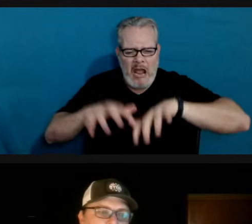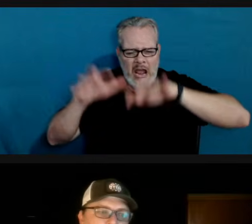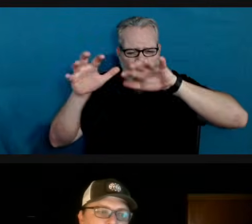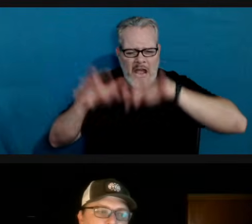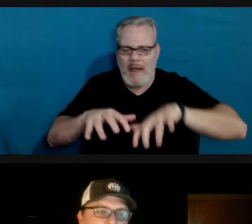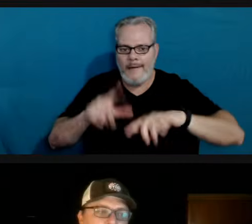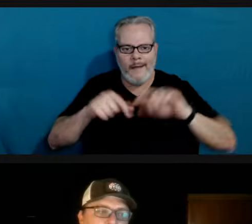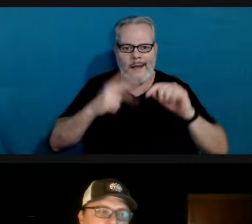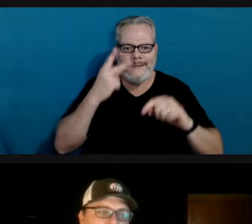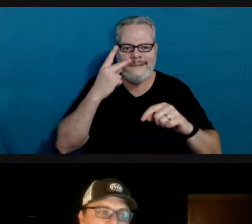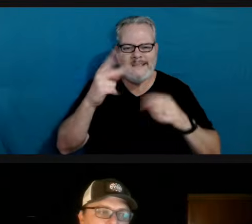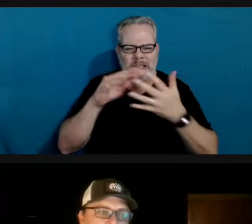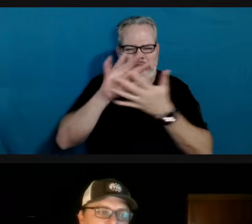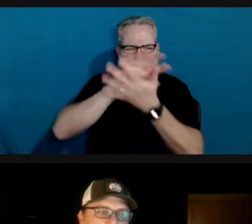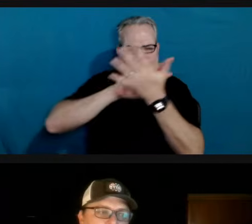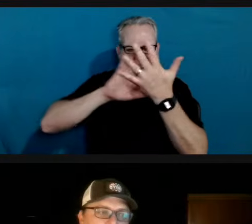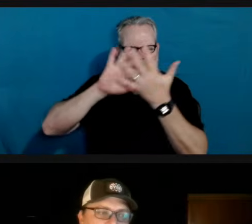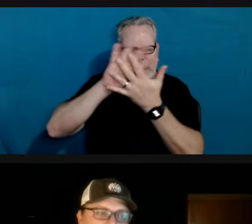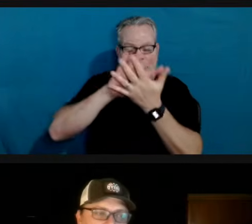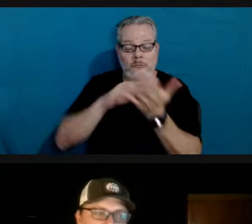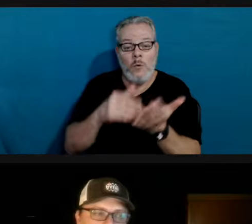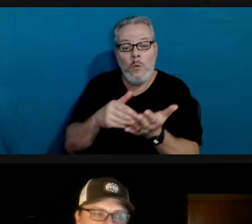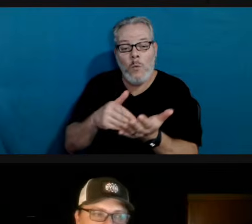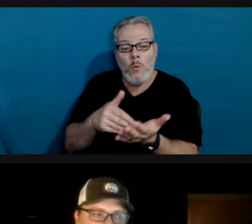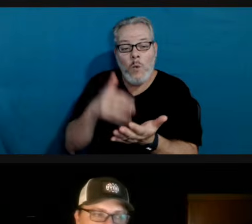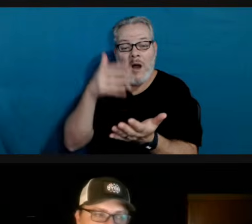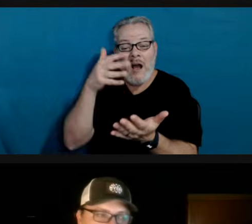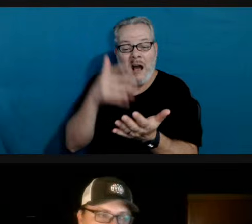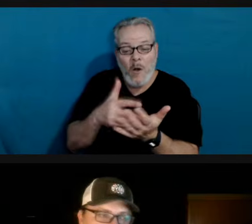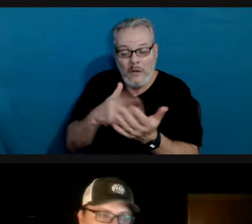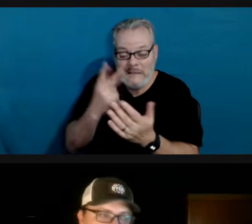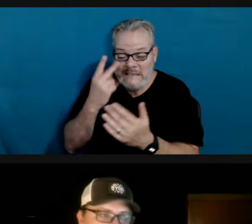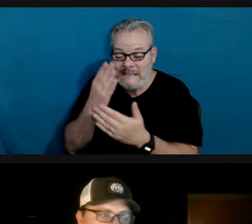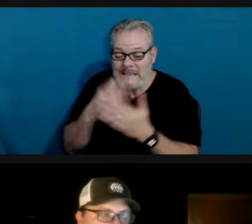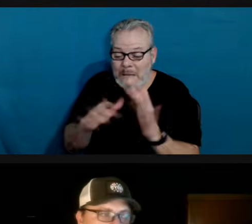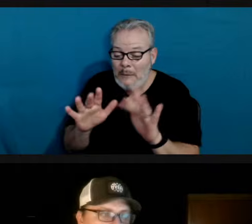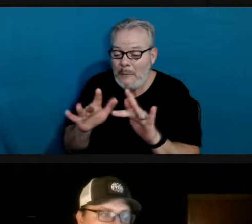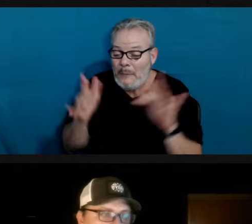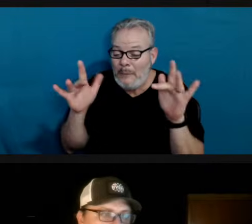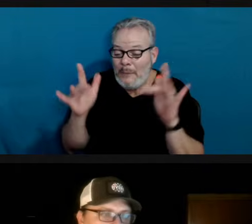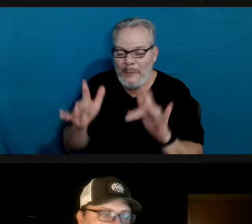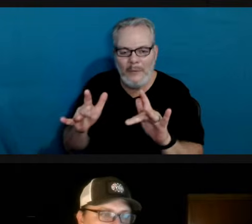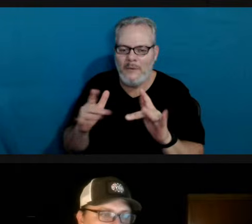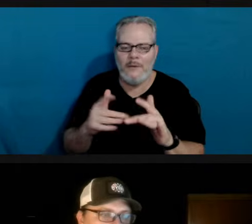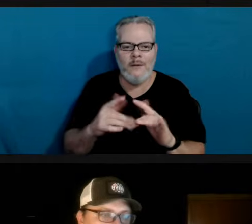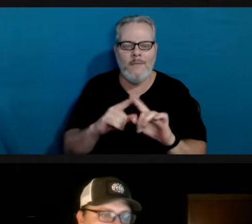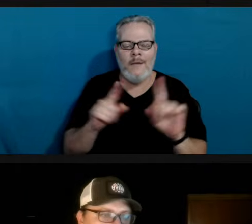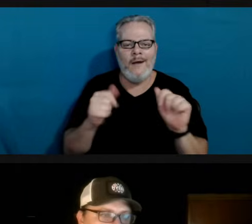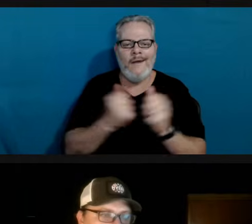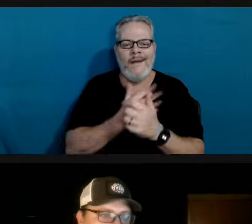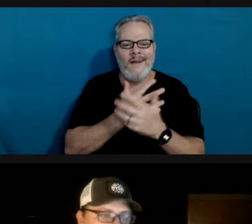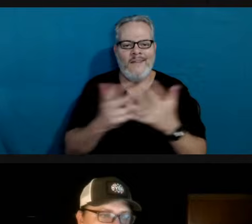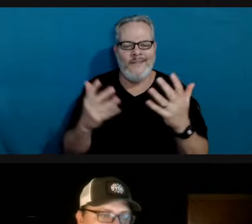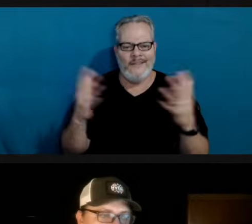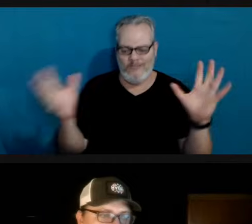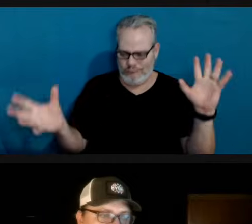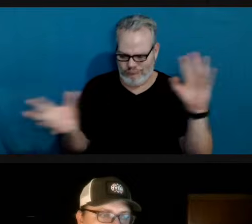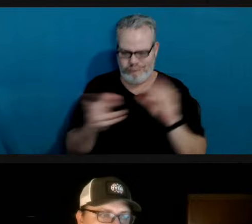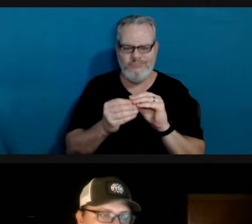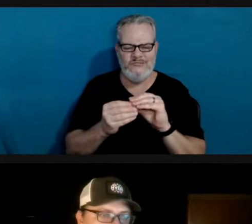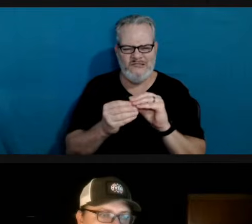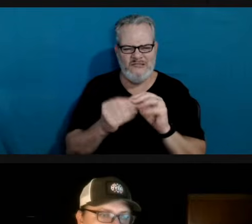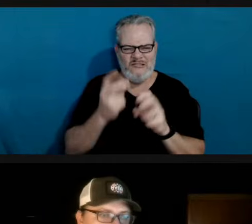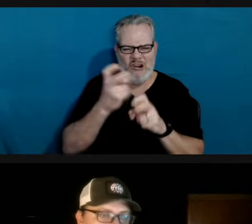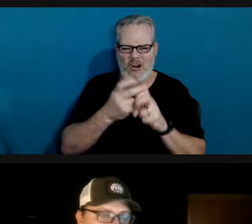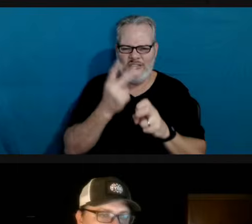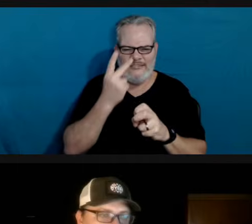glow is strong enough, which occasionally it seems to be, and that's that kind of pistoning process with lava and a conduit rising and